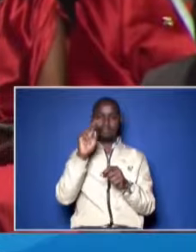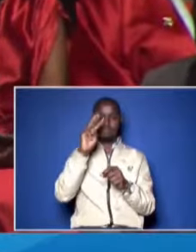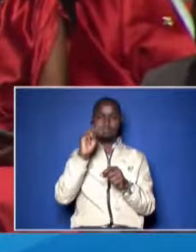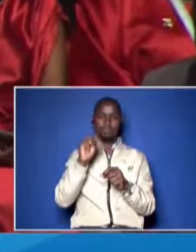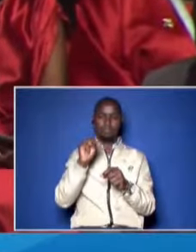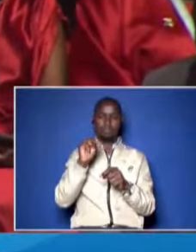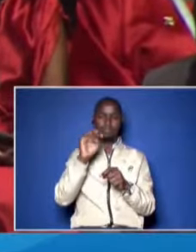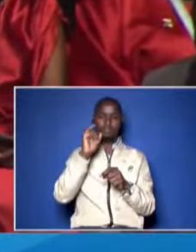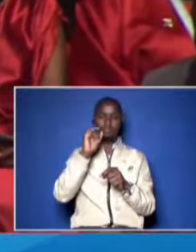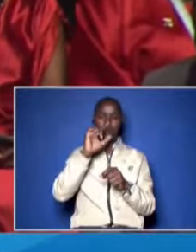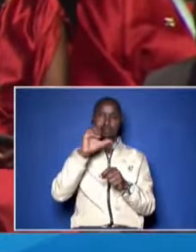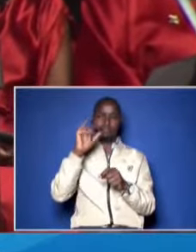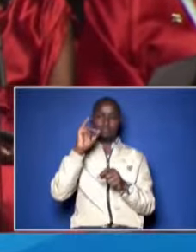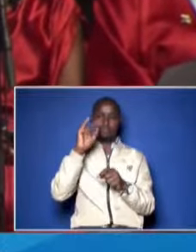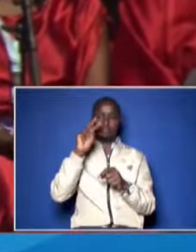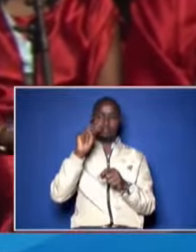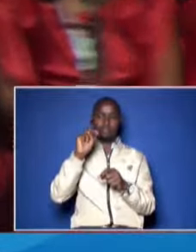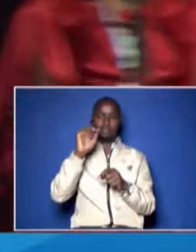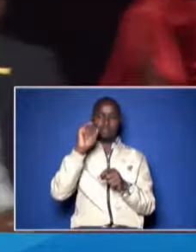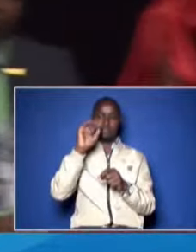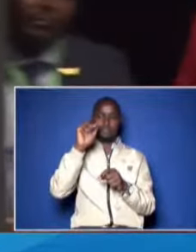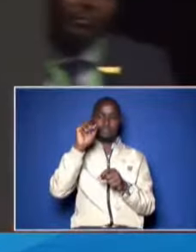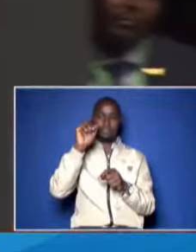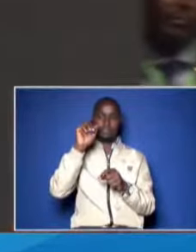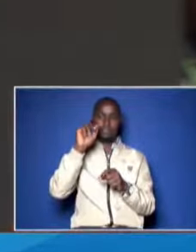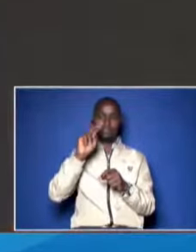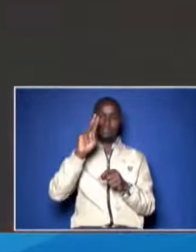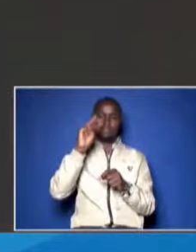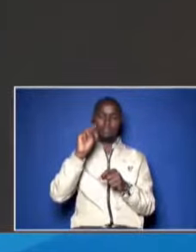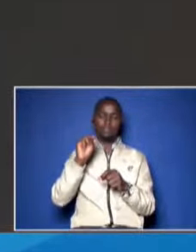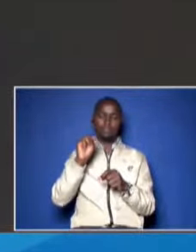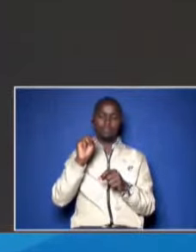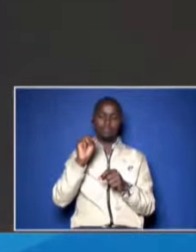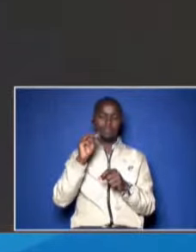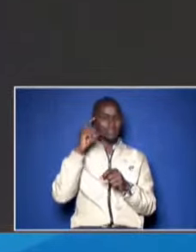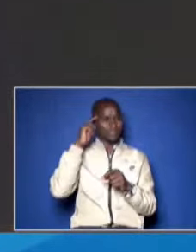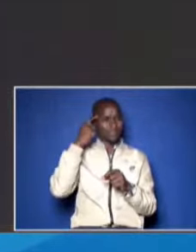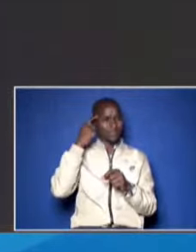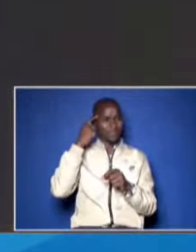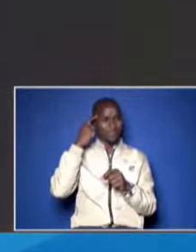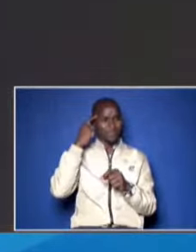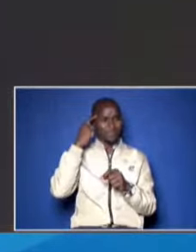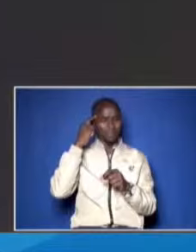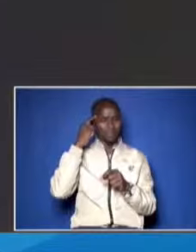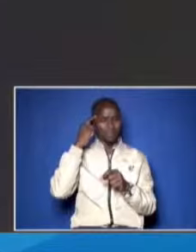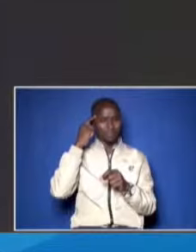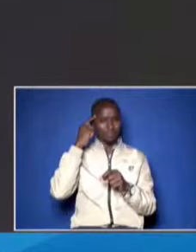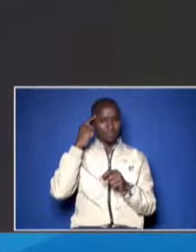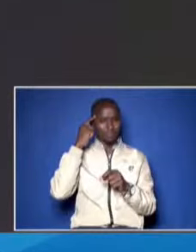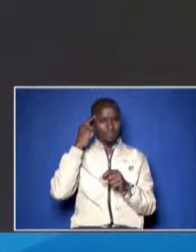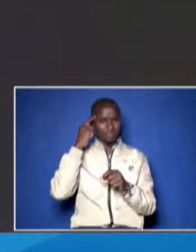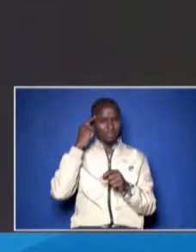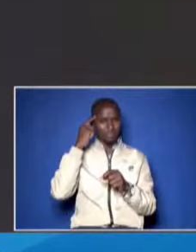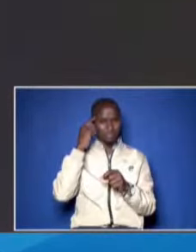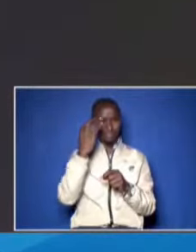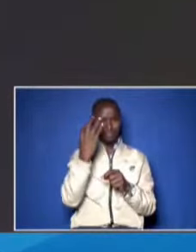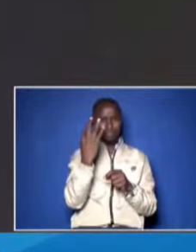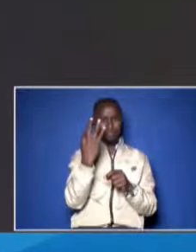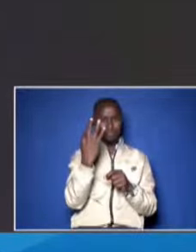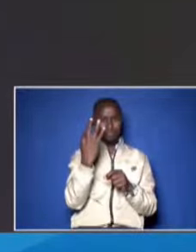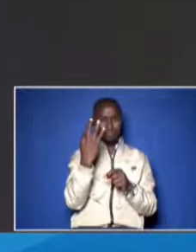Millennium think about the chances that even three can be